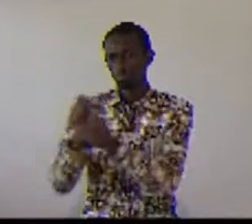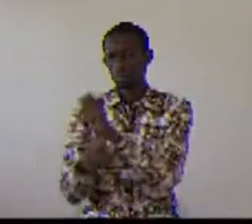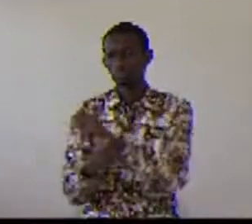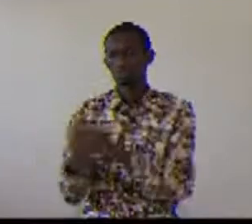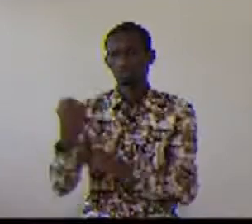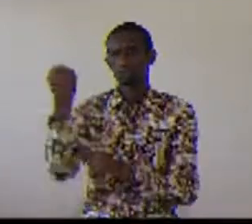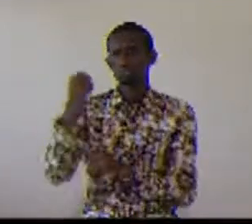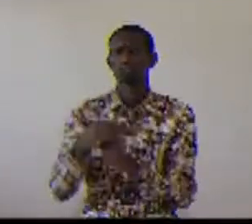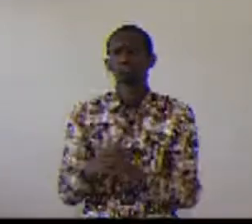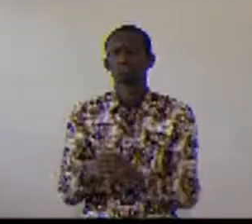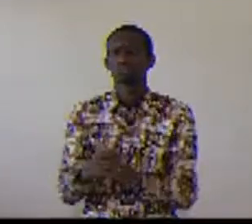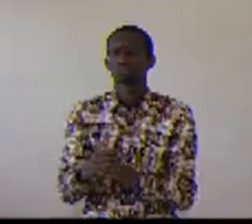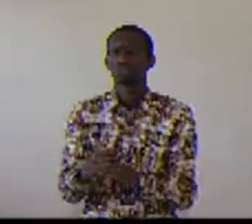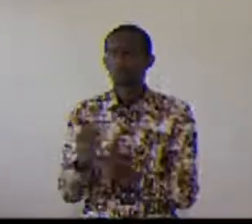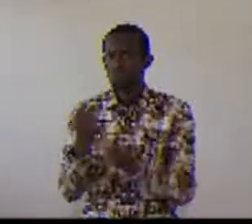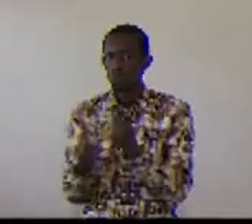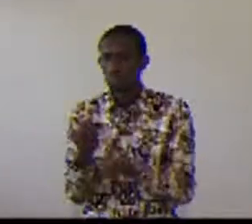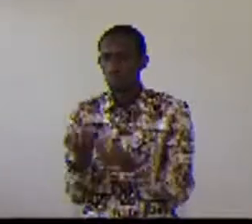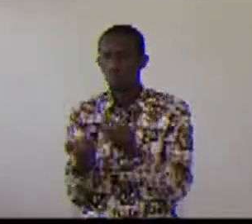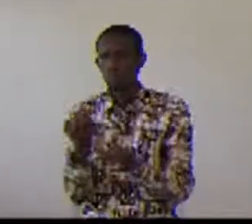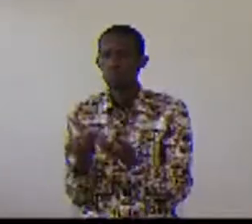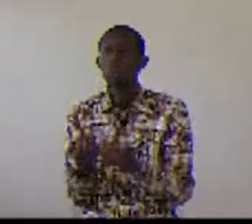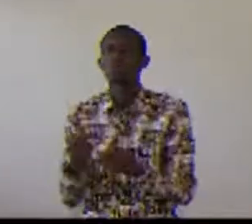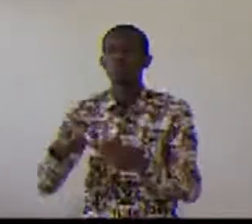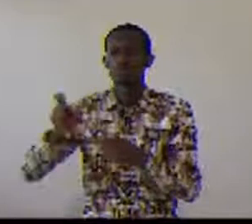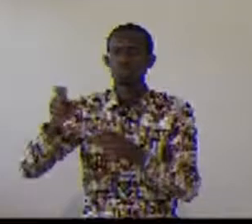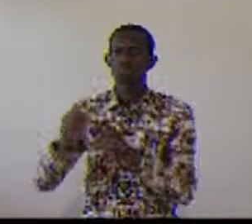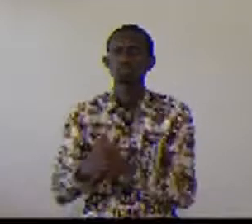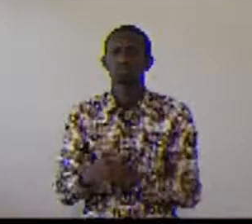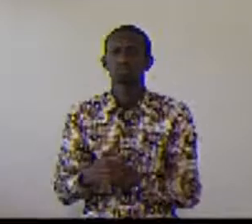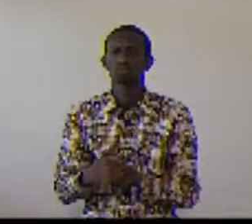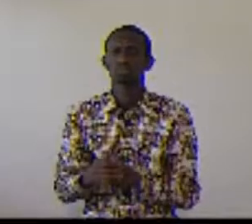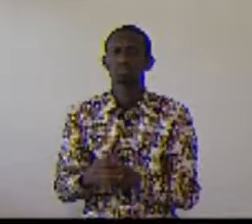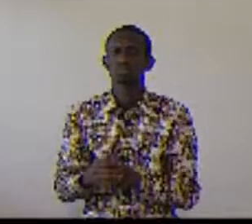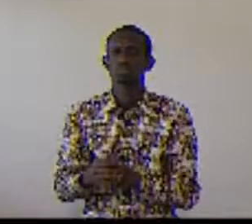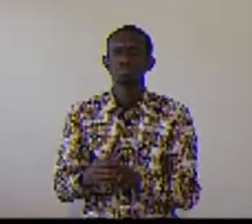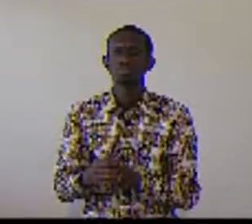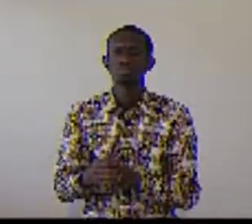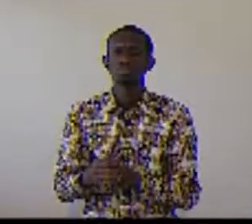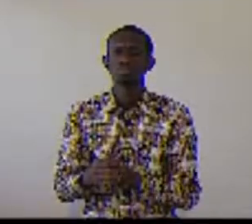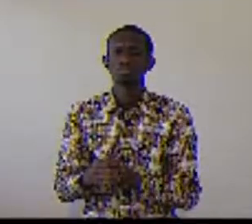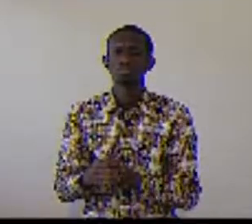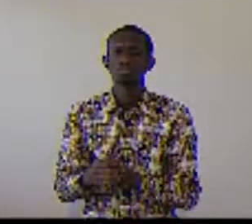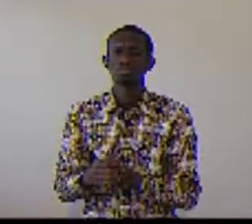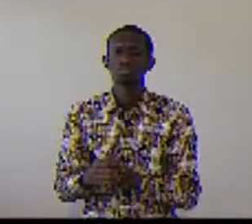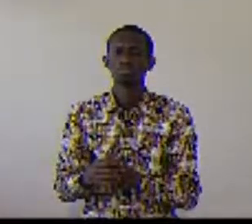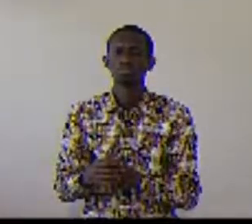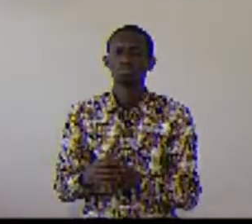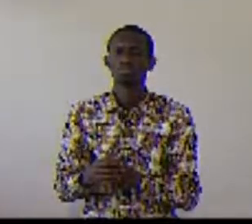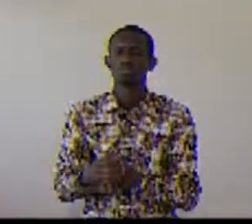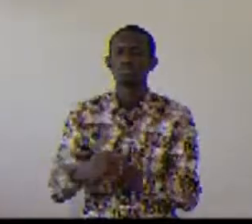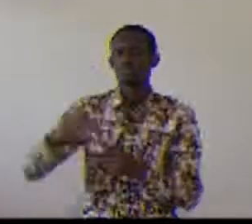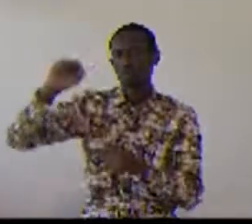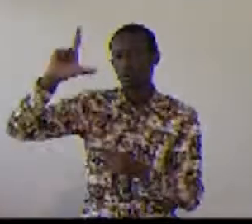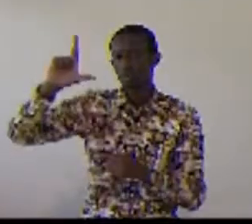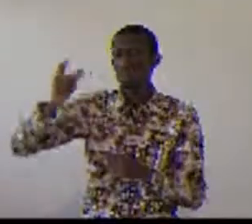decreases. We know that going down the group, lithium has the strongest metallic bonding, potassium has the